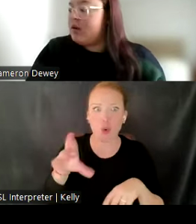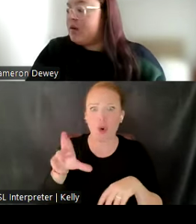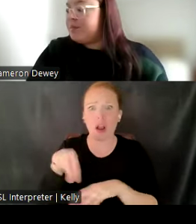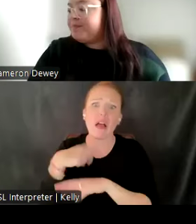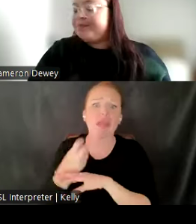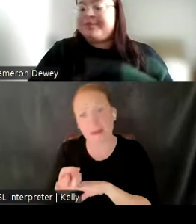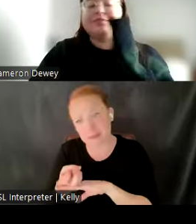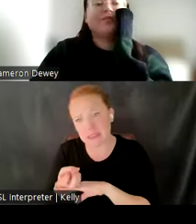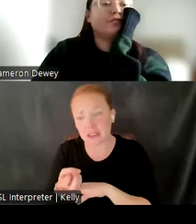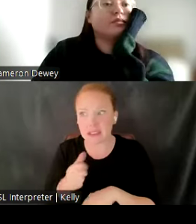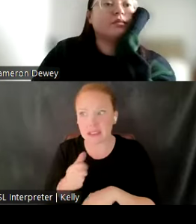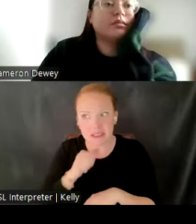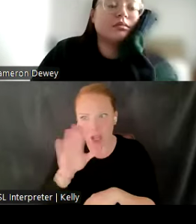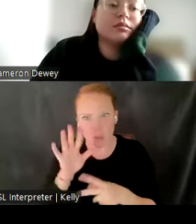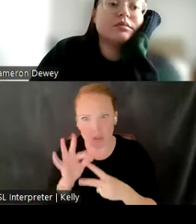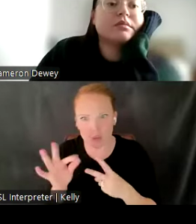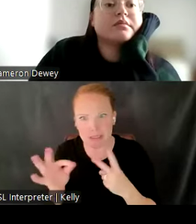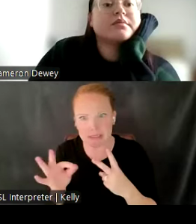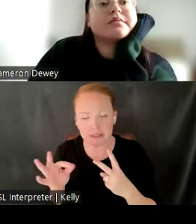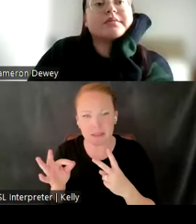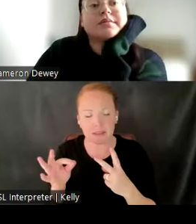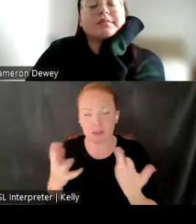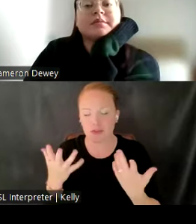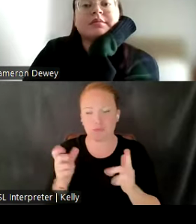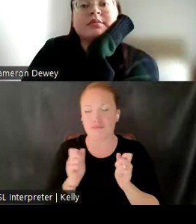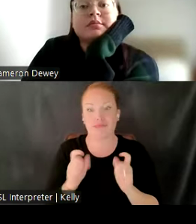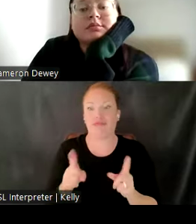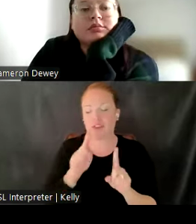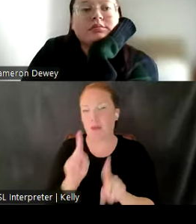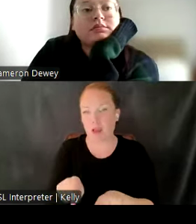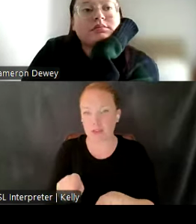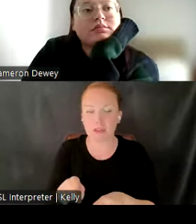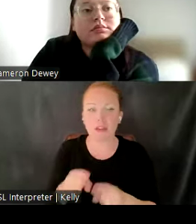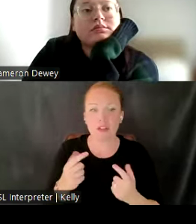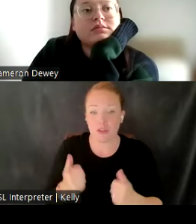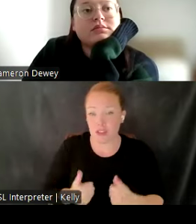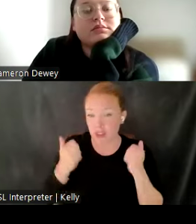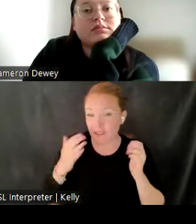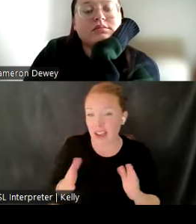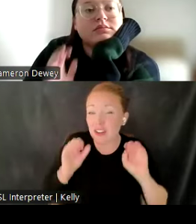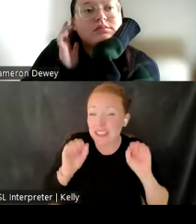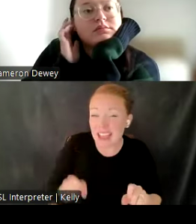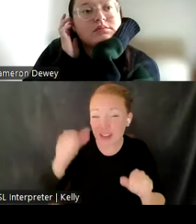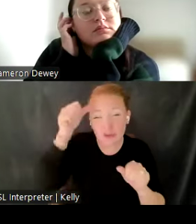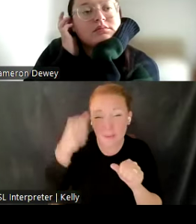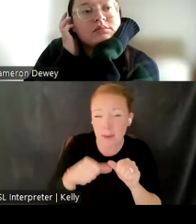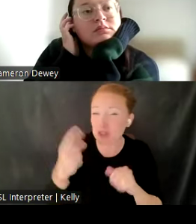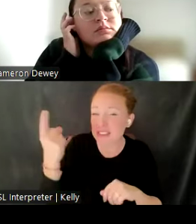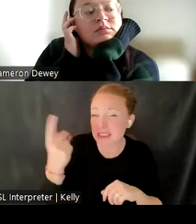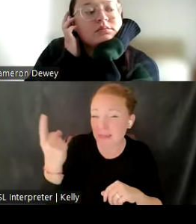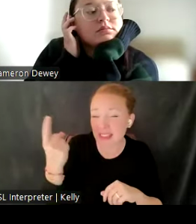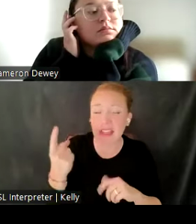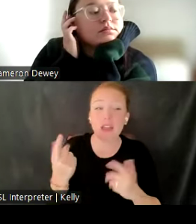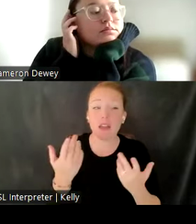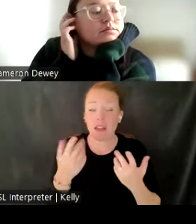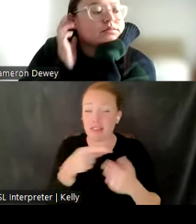remember, that's not a choice. So if survivors can remember something that they're comfortable talking about, you can ask them, hey, do you mind